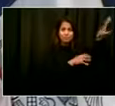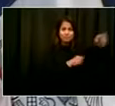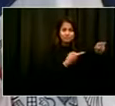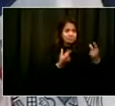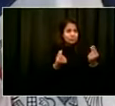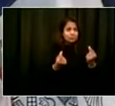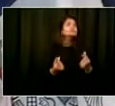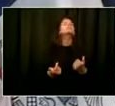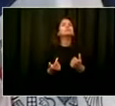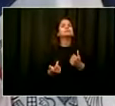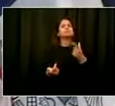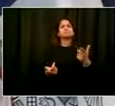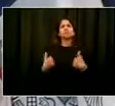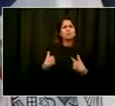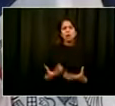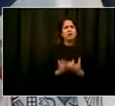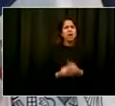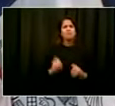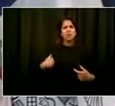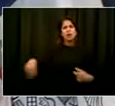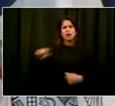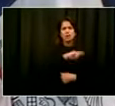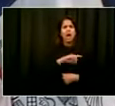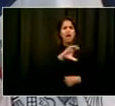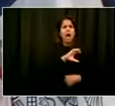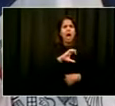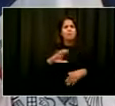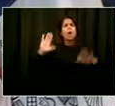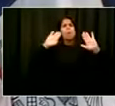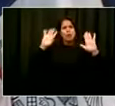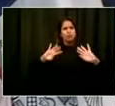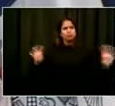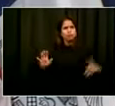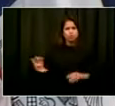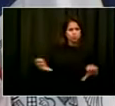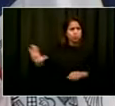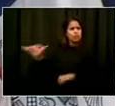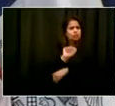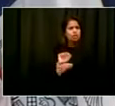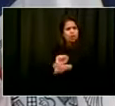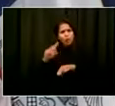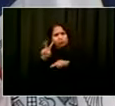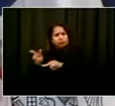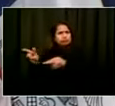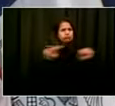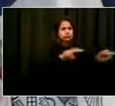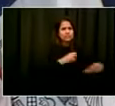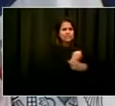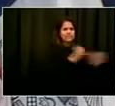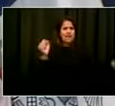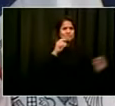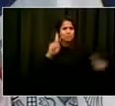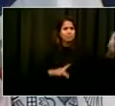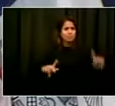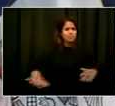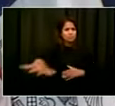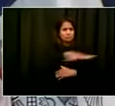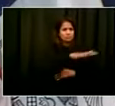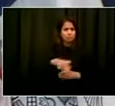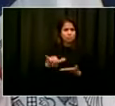grassroots level. And I know that the leadership of the NYPD would not tolerate people bringing their politics into the